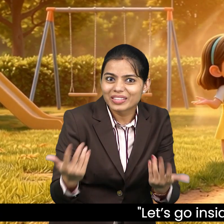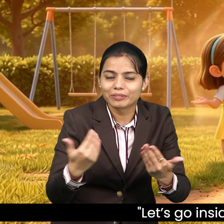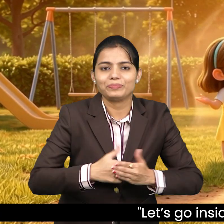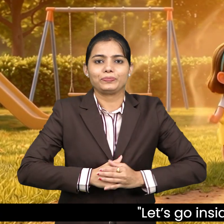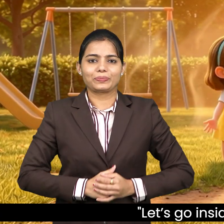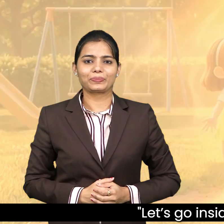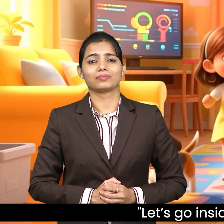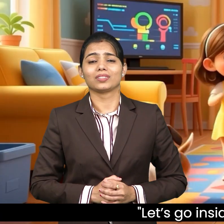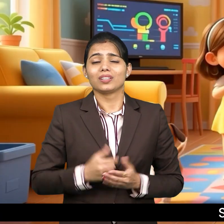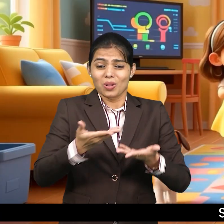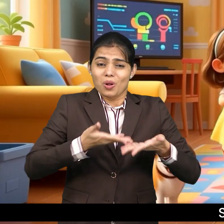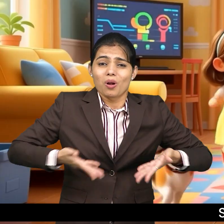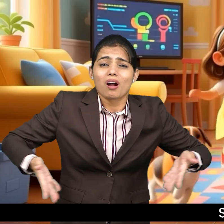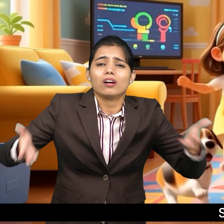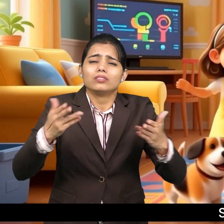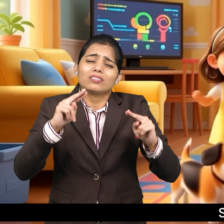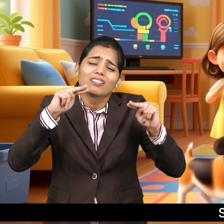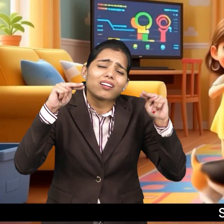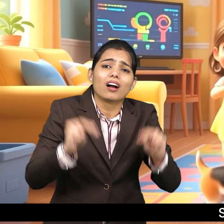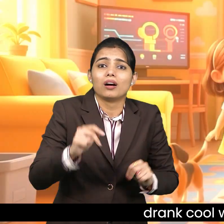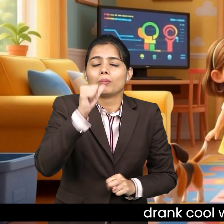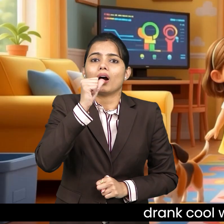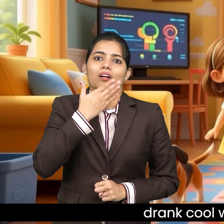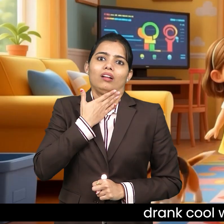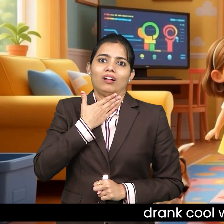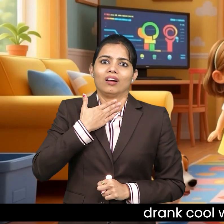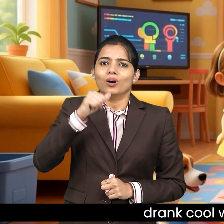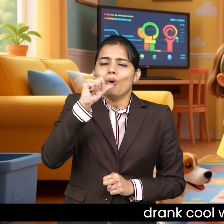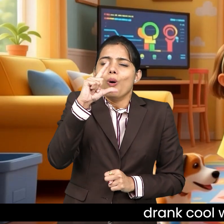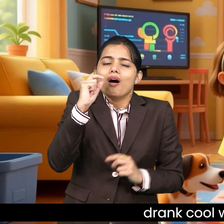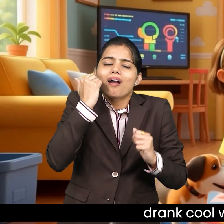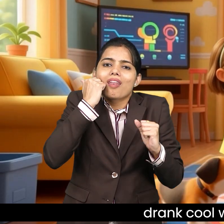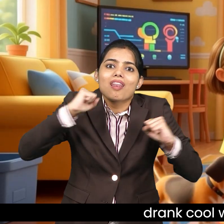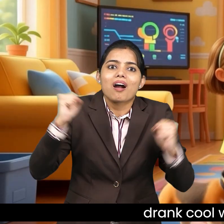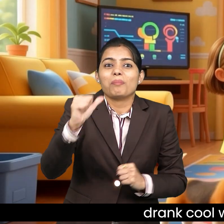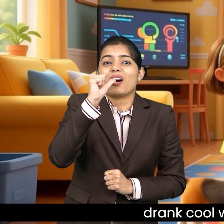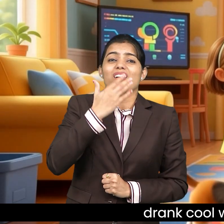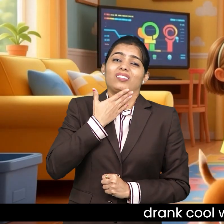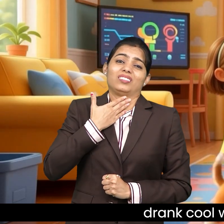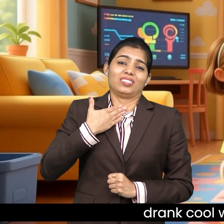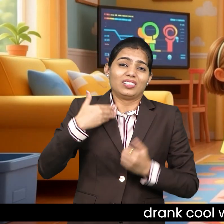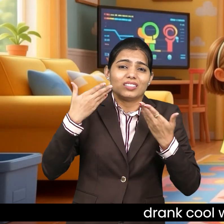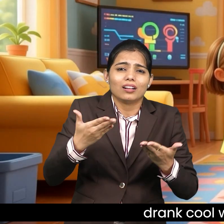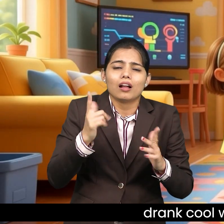games. So they went in, drank cool water and sat on the floor.